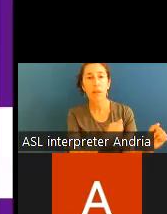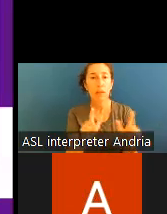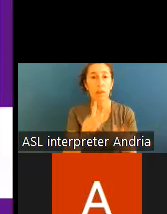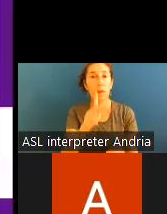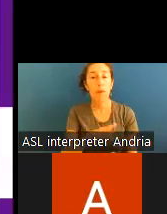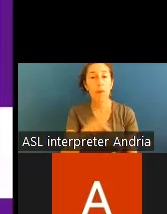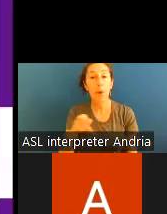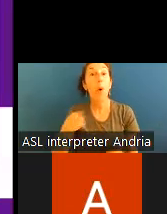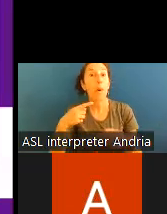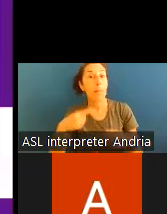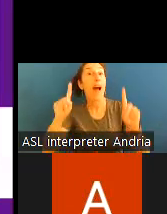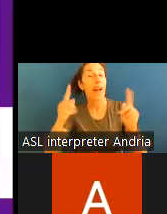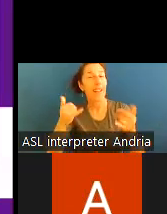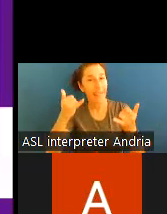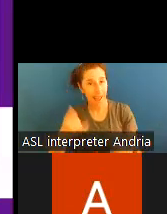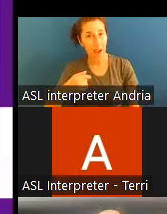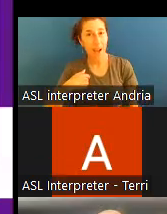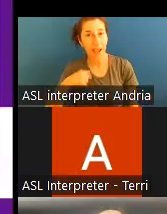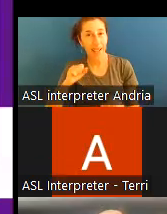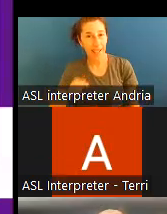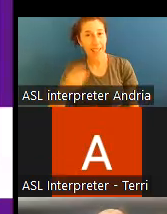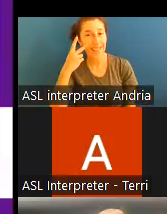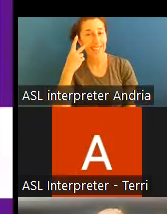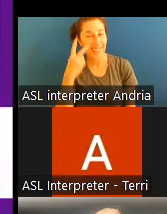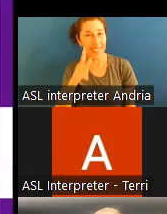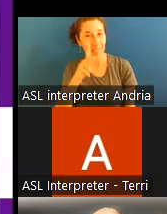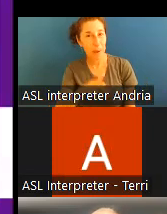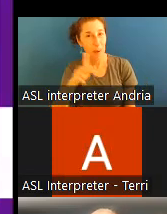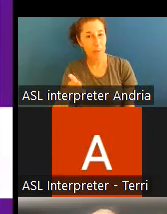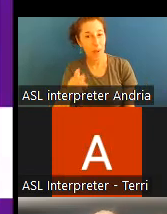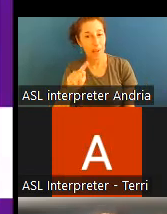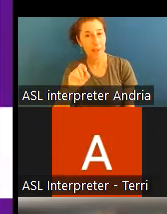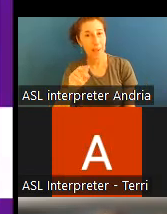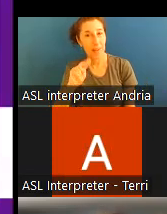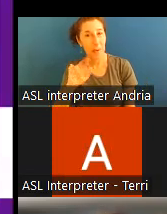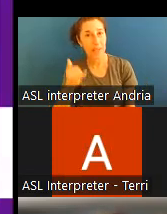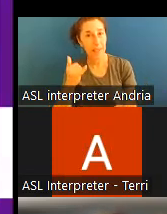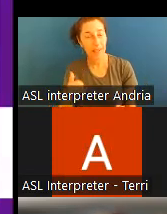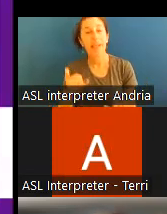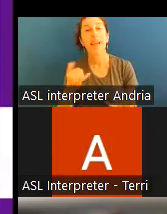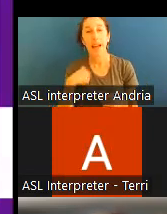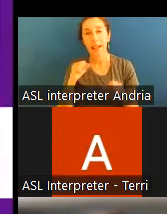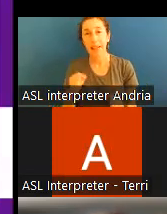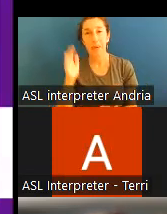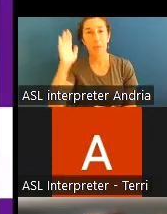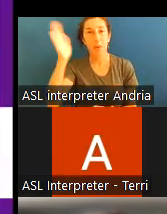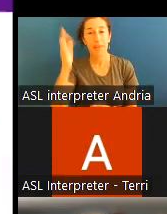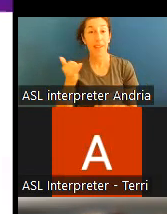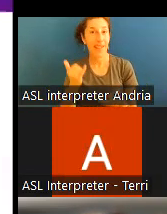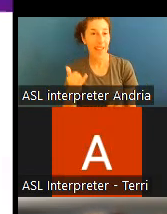There we go. Now I've got it. Thank you. All right, so we can go ahead and go forward.